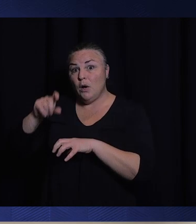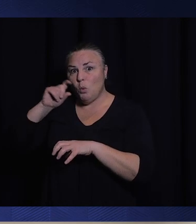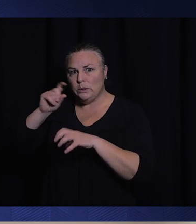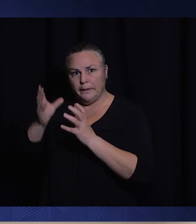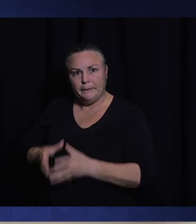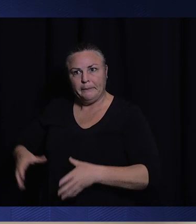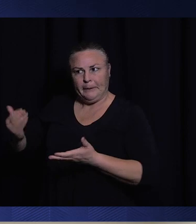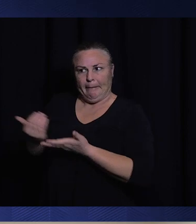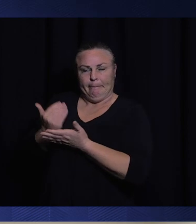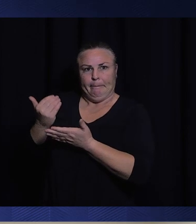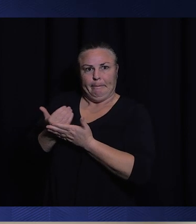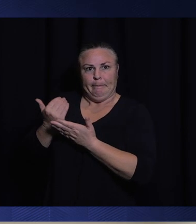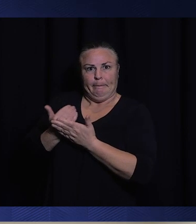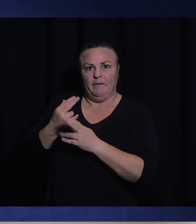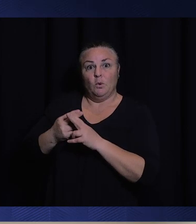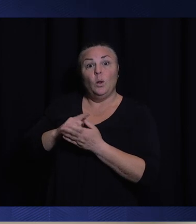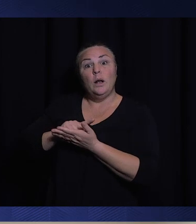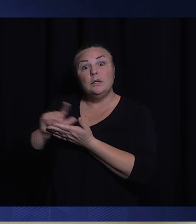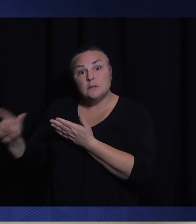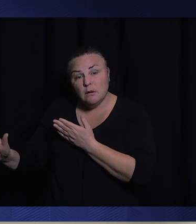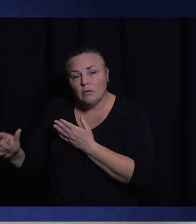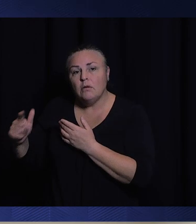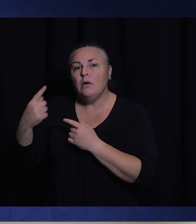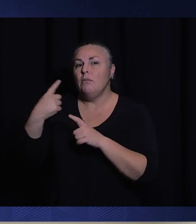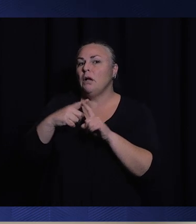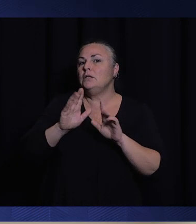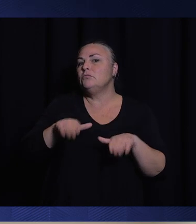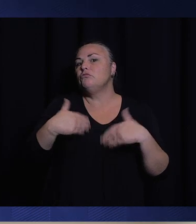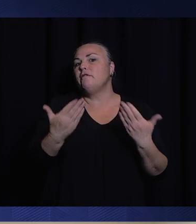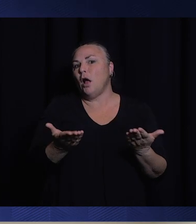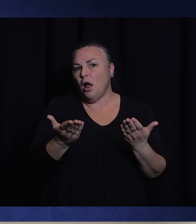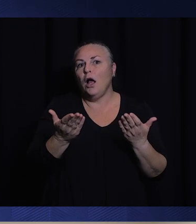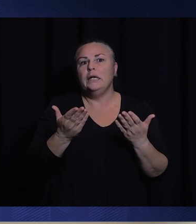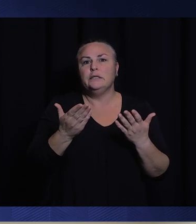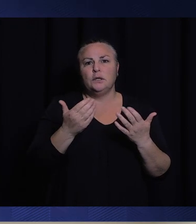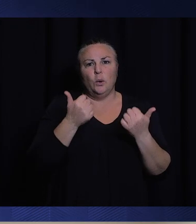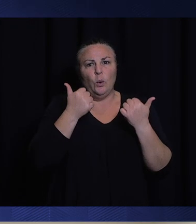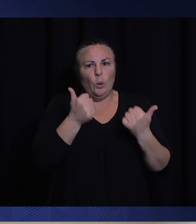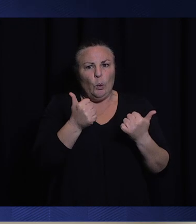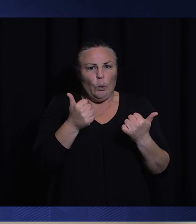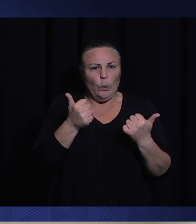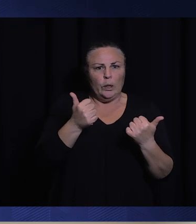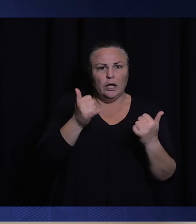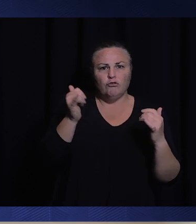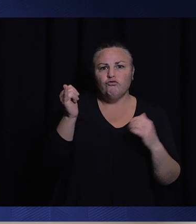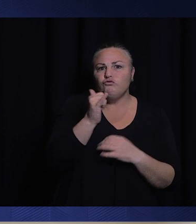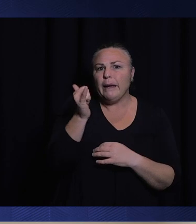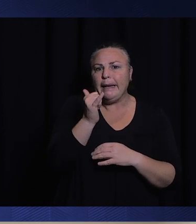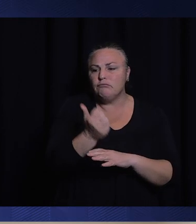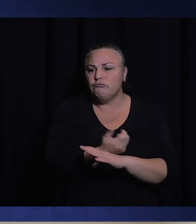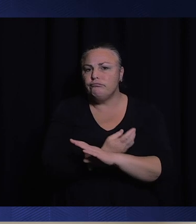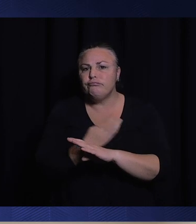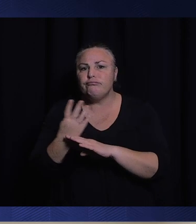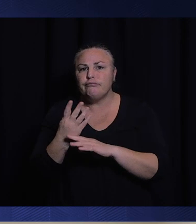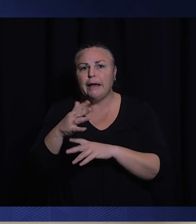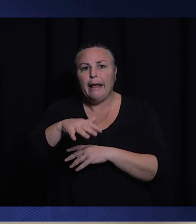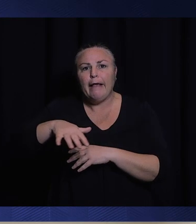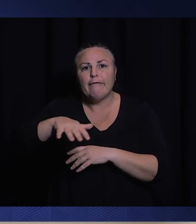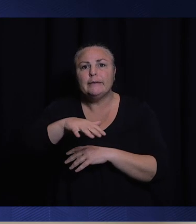systems in riverbank protections and riparian zone natural habitat stabilization. The ecosystem